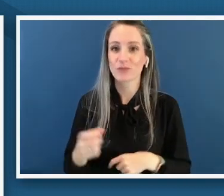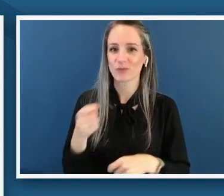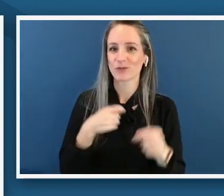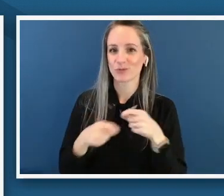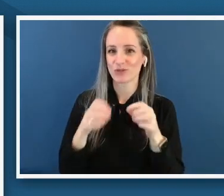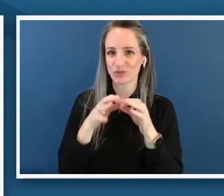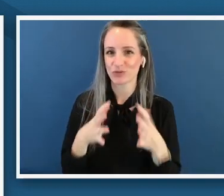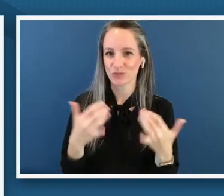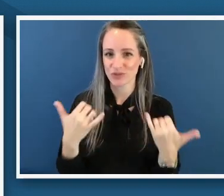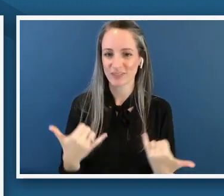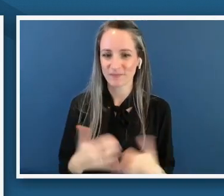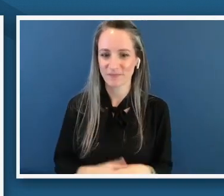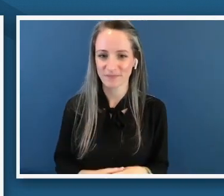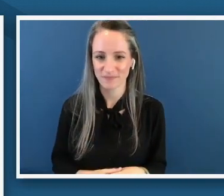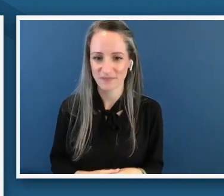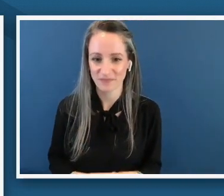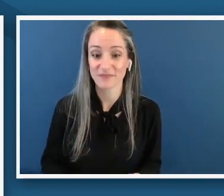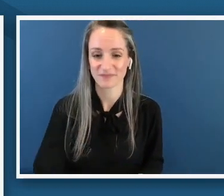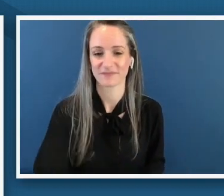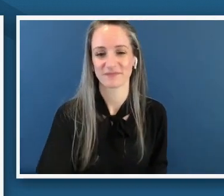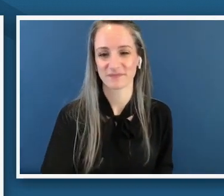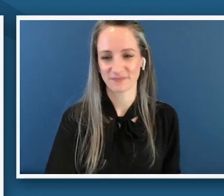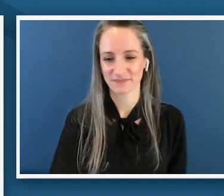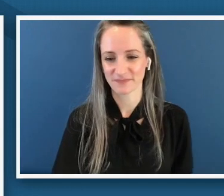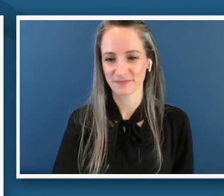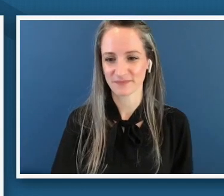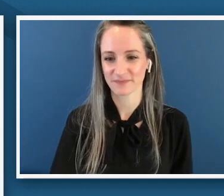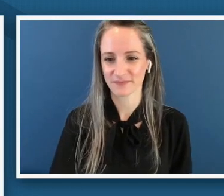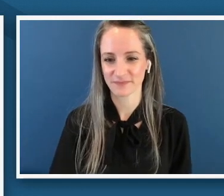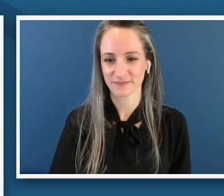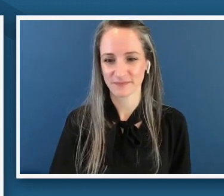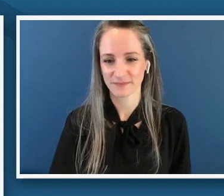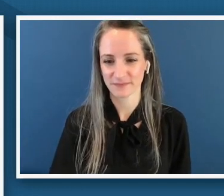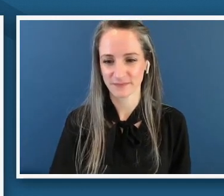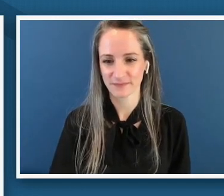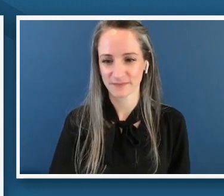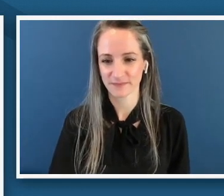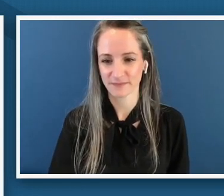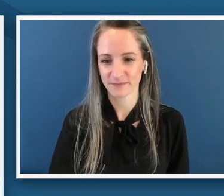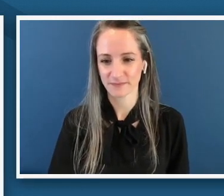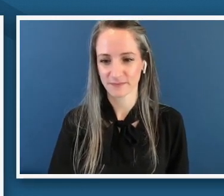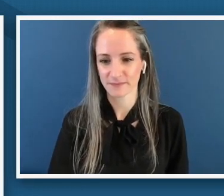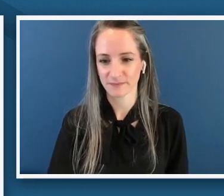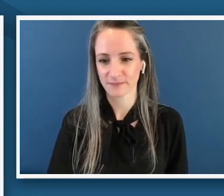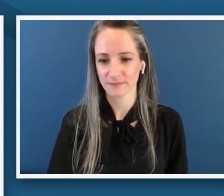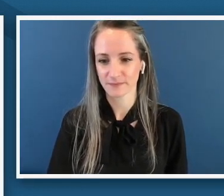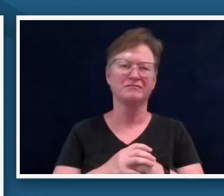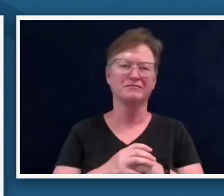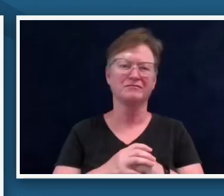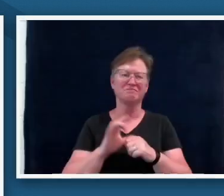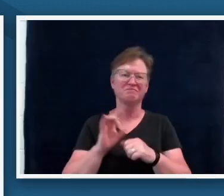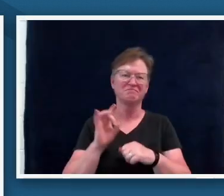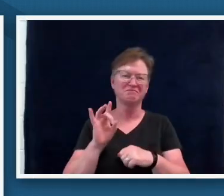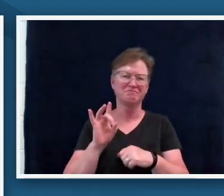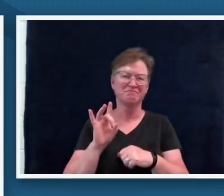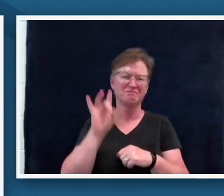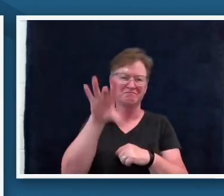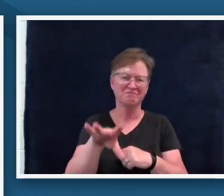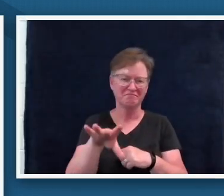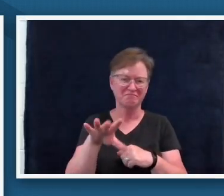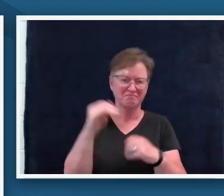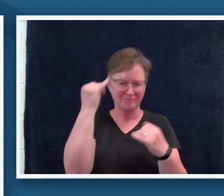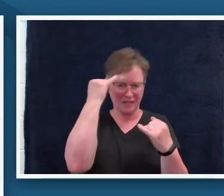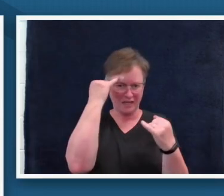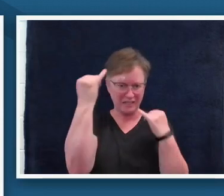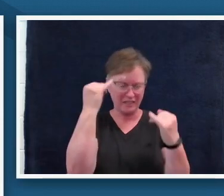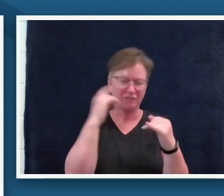I just want to throw this out there as a strategy. You're talking about teaching kids strategies for communicating and